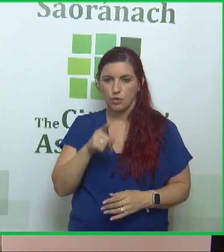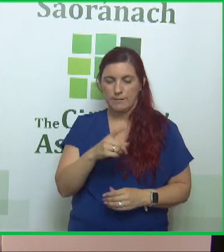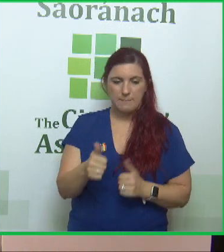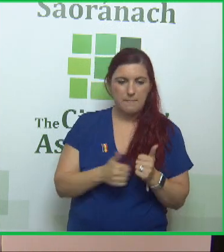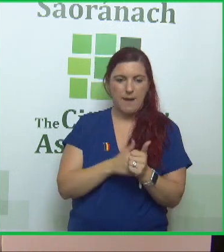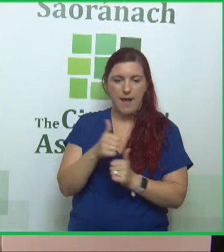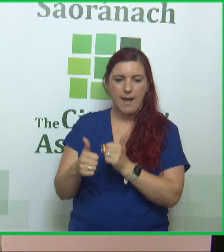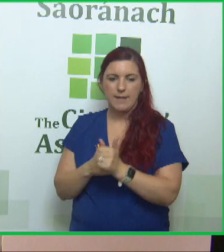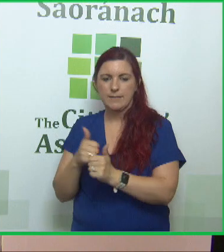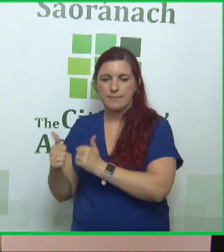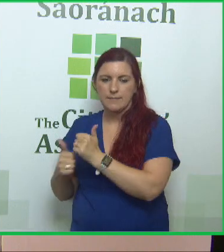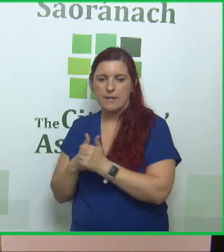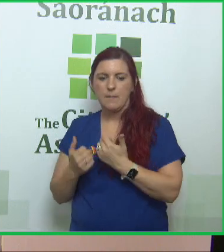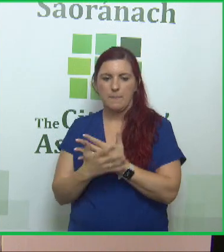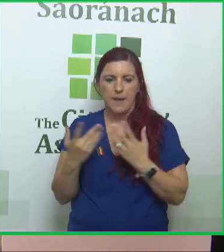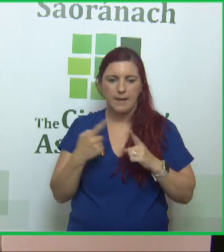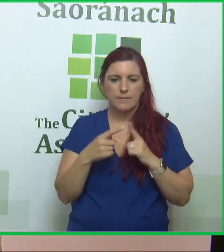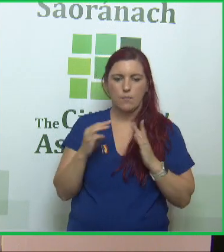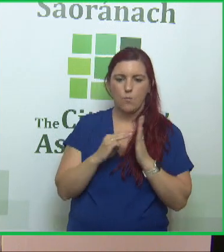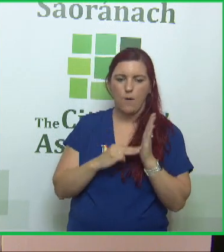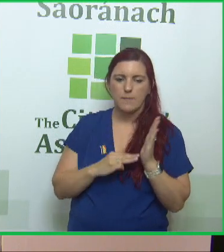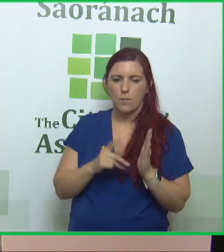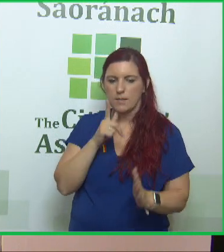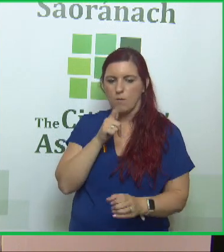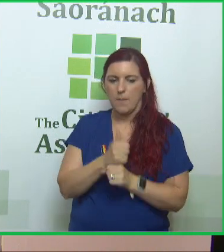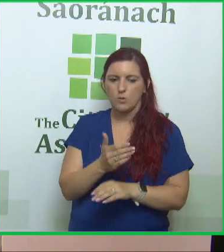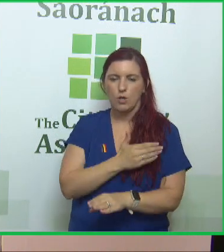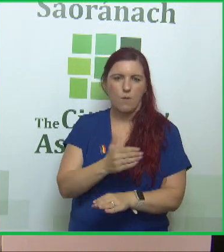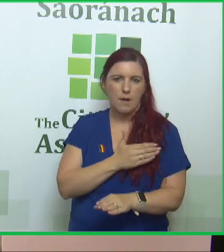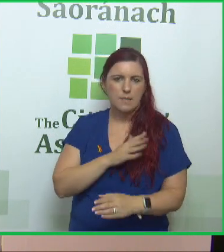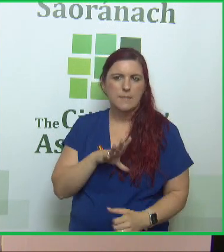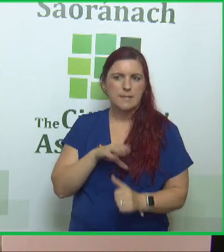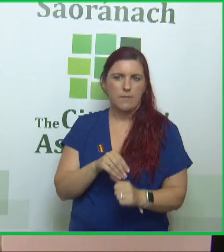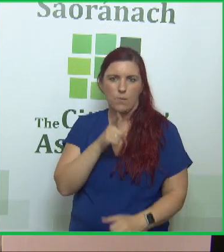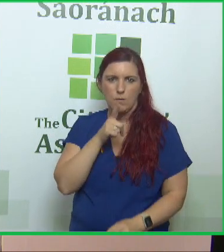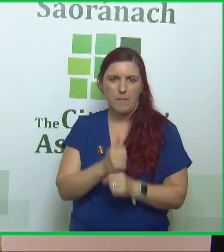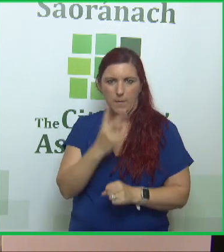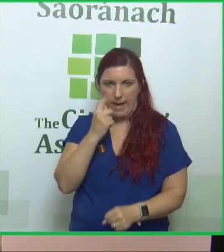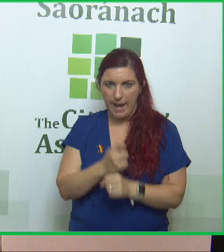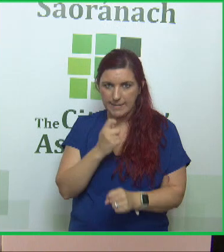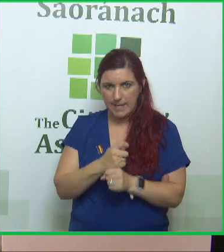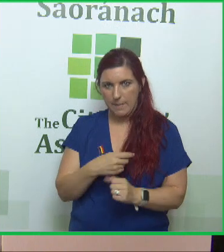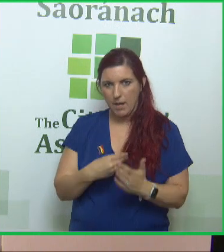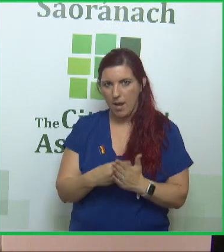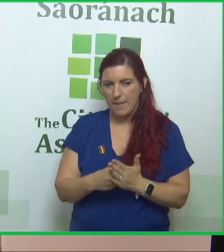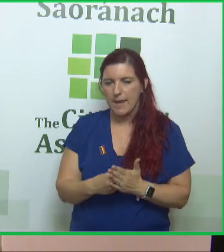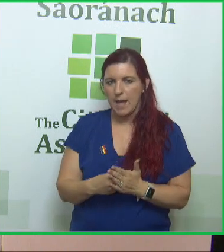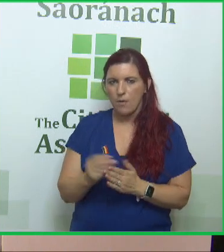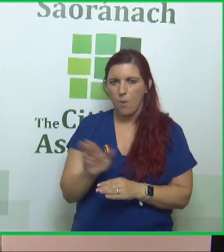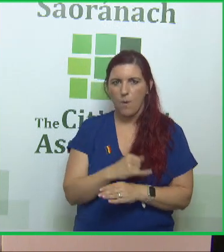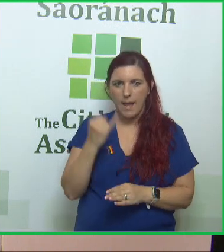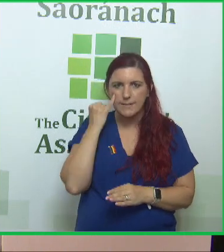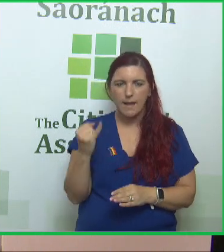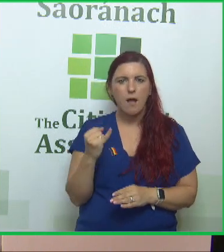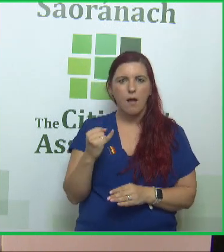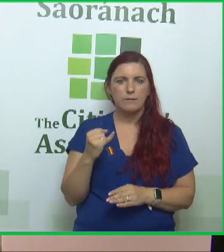innovative initiatives that you heard Eamon earlier on talking about, particularly the whole issue of nighttime economy and the whole issue of festivals and